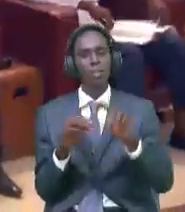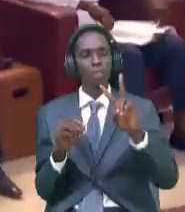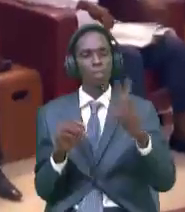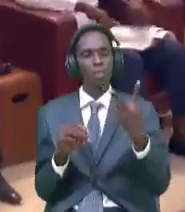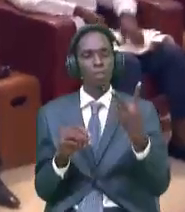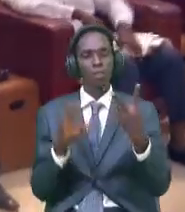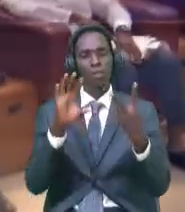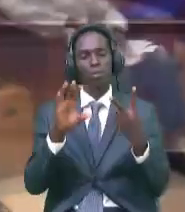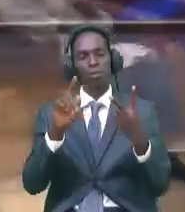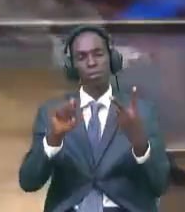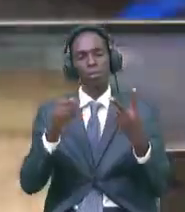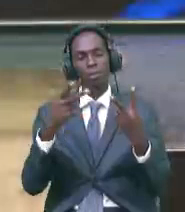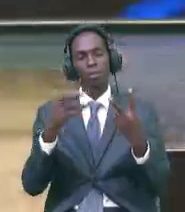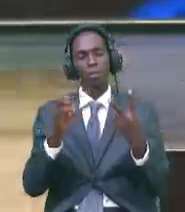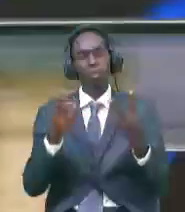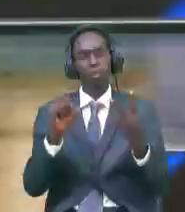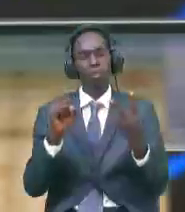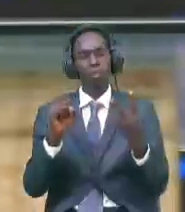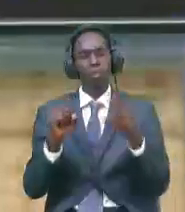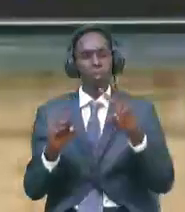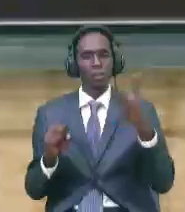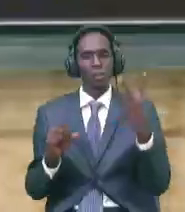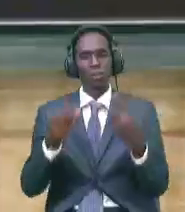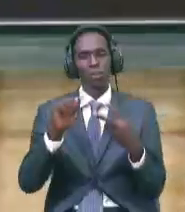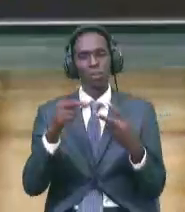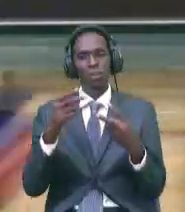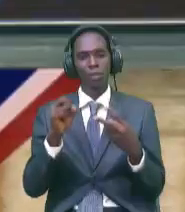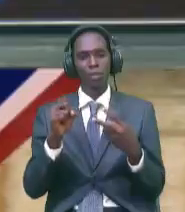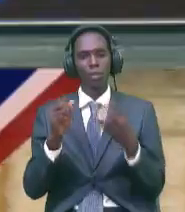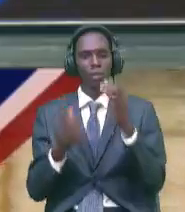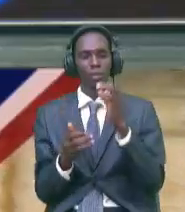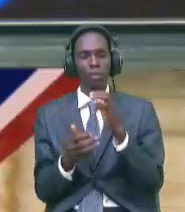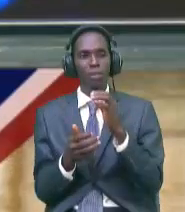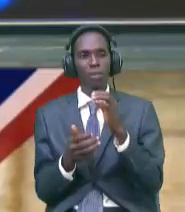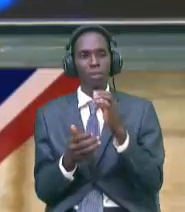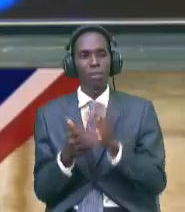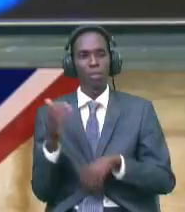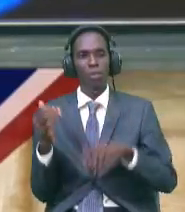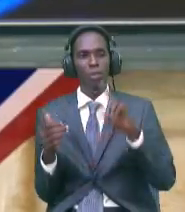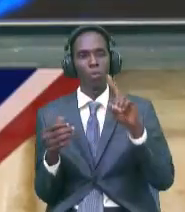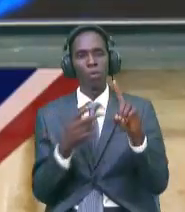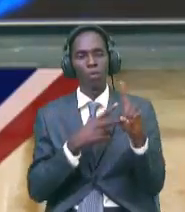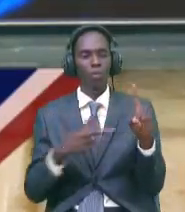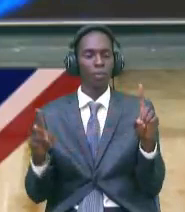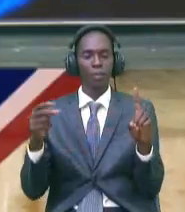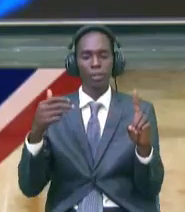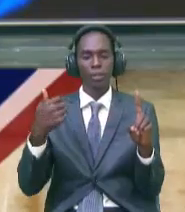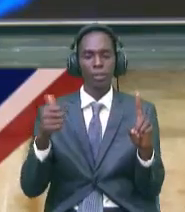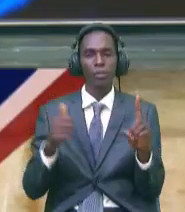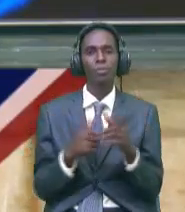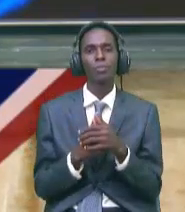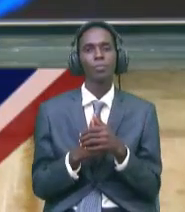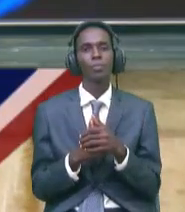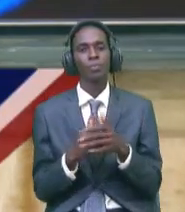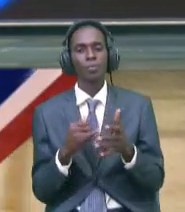Second Thessalonians chapter 1, and we're reading from verse 10. Second Thessalonians chapter 1, reading from verse